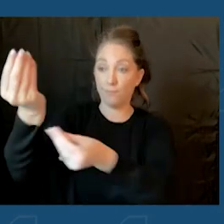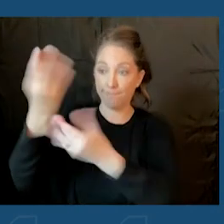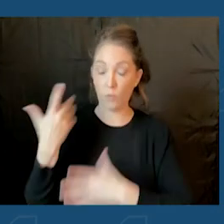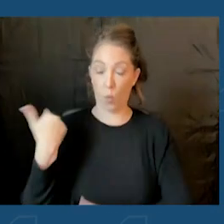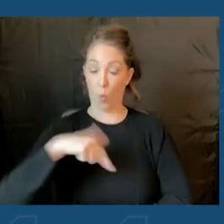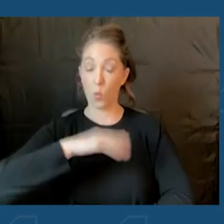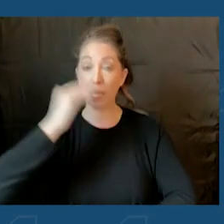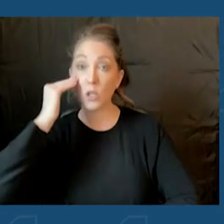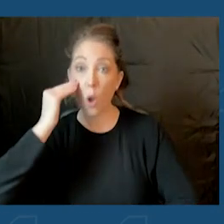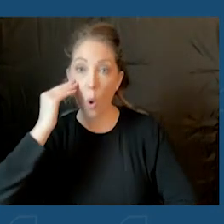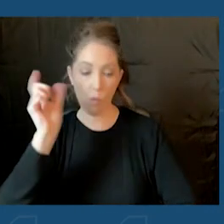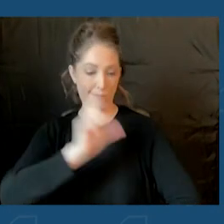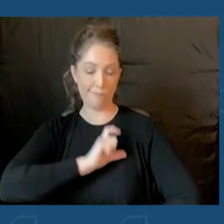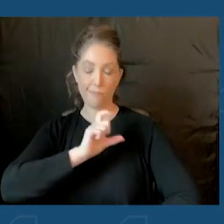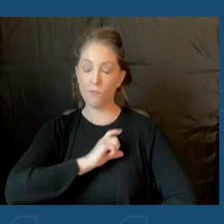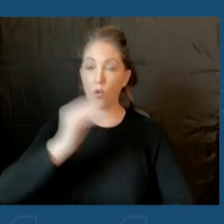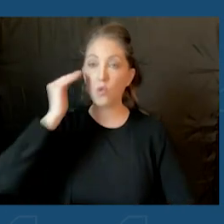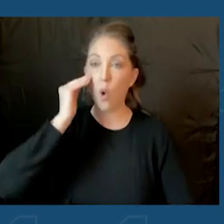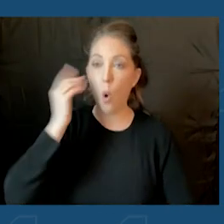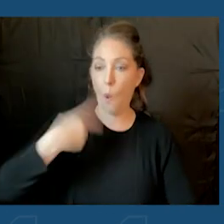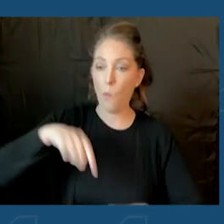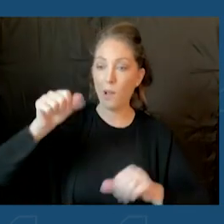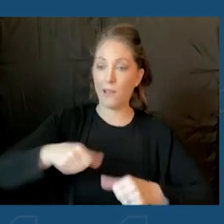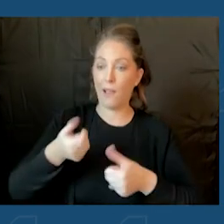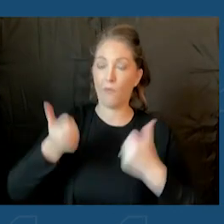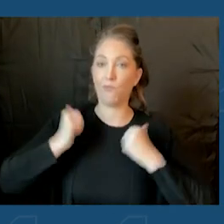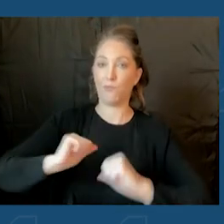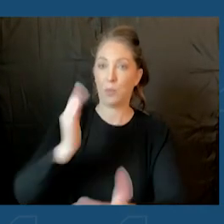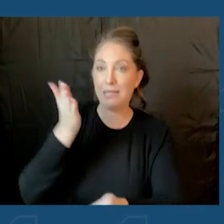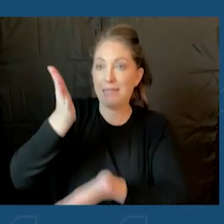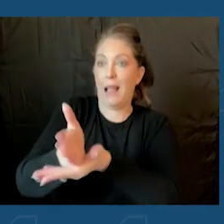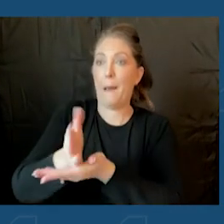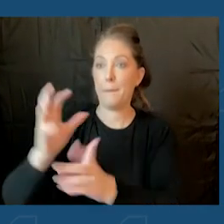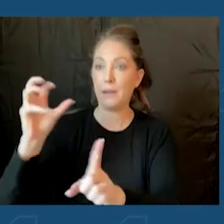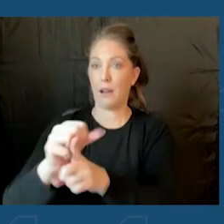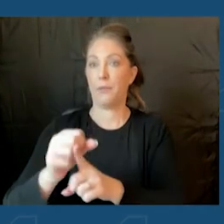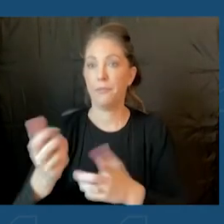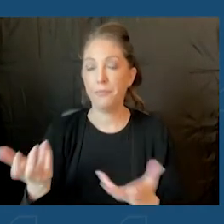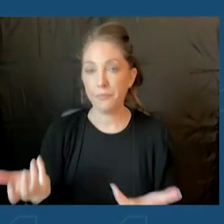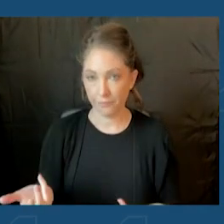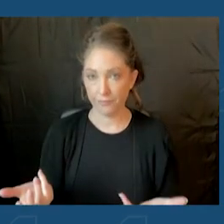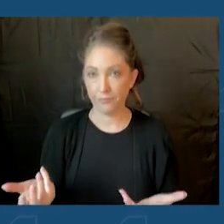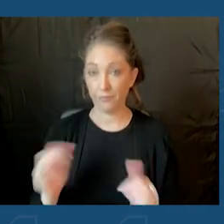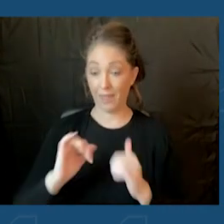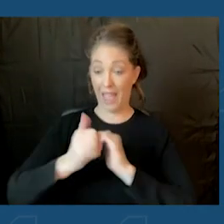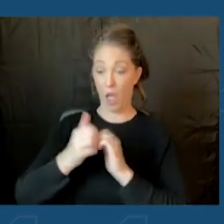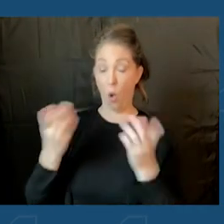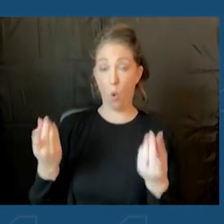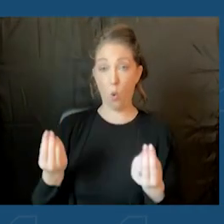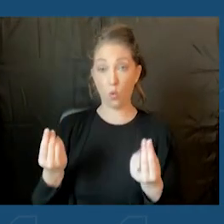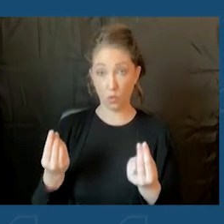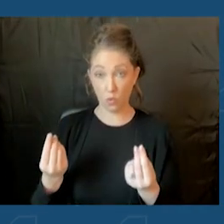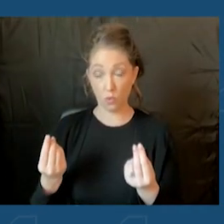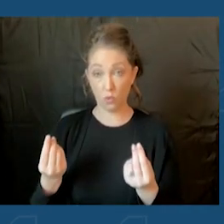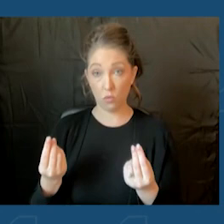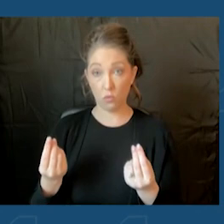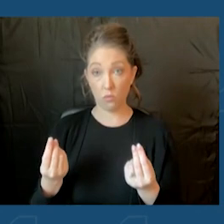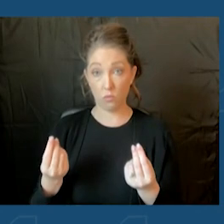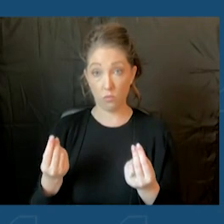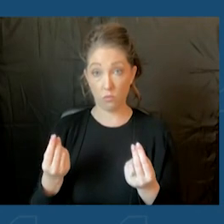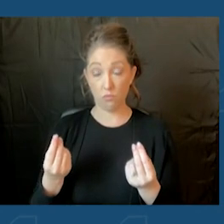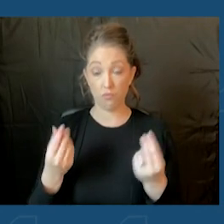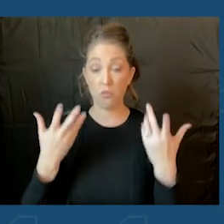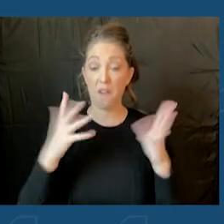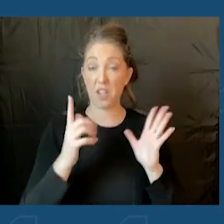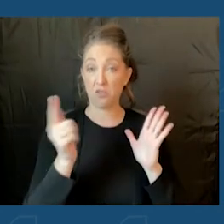thwart these attacks. And so how we do that, in addition to what we did on banning